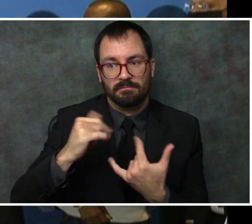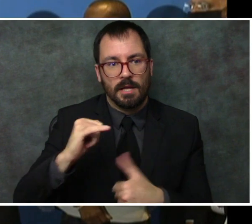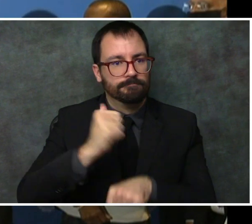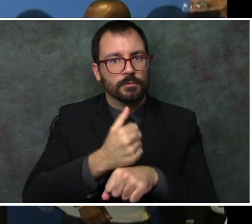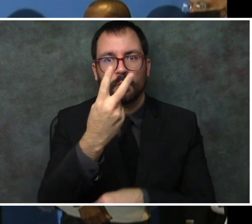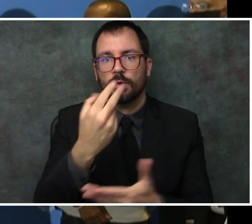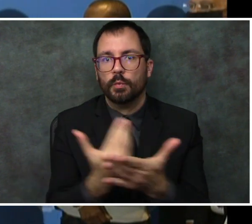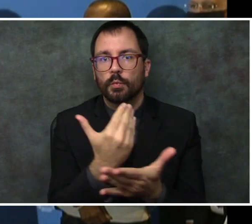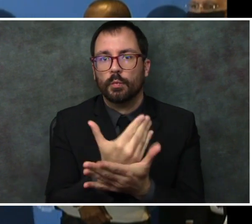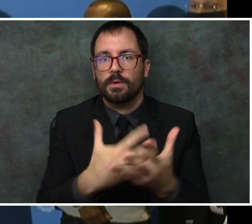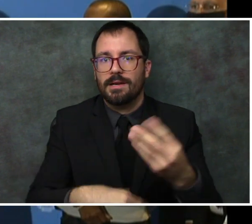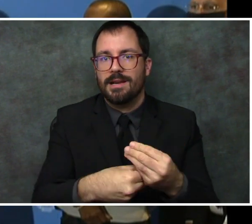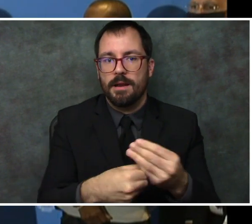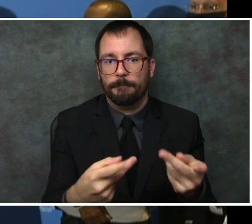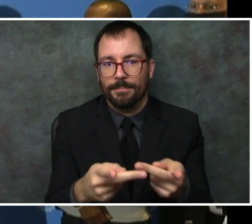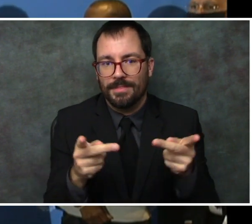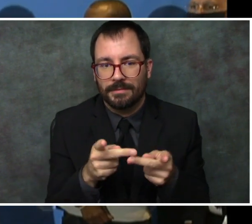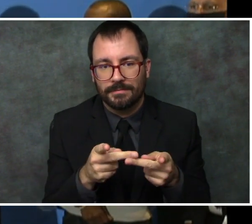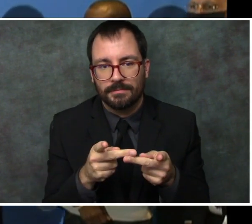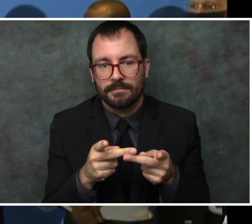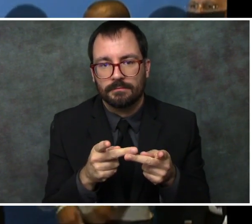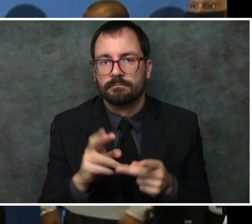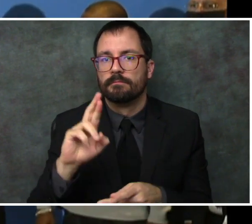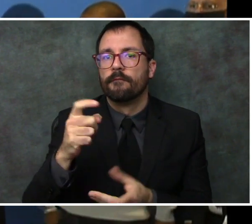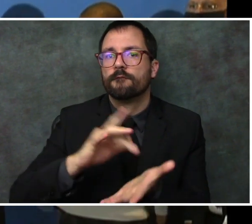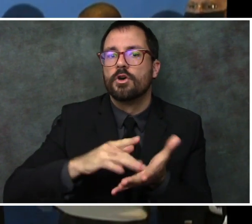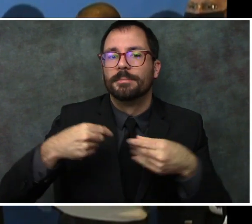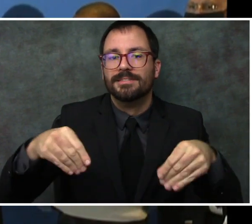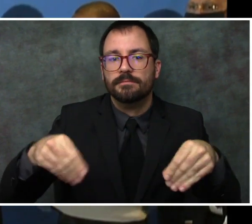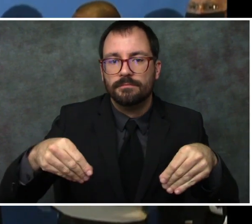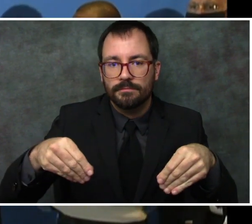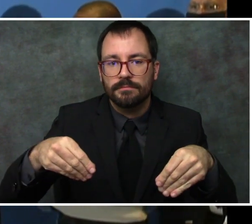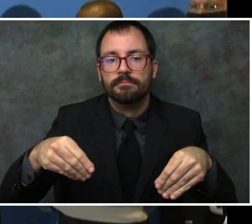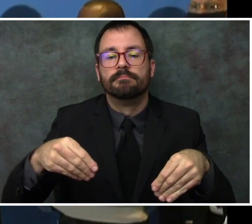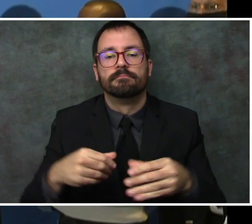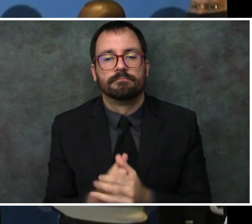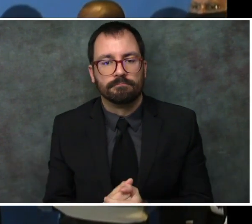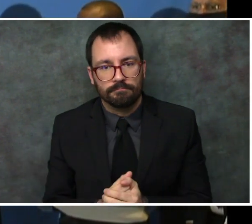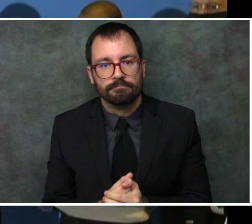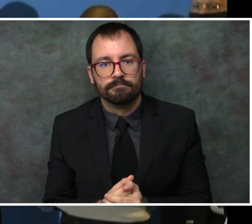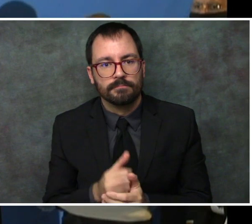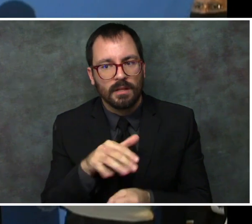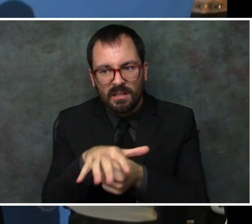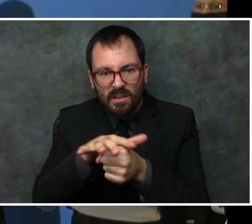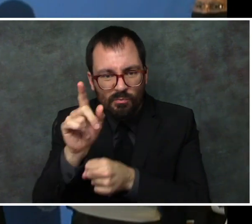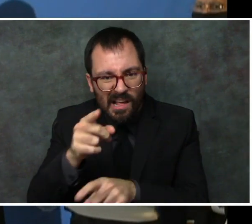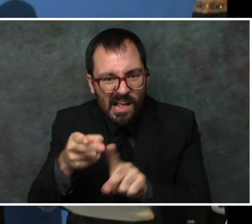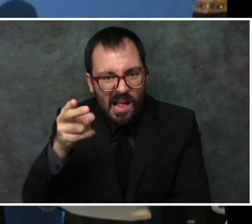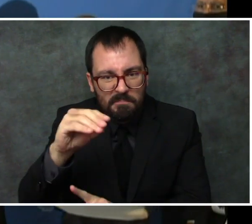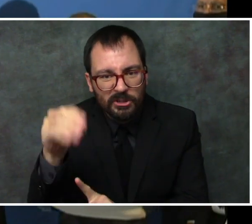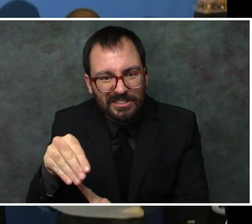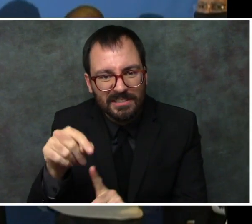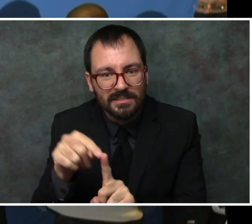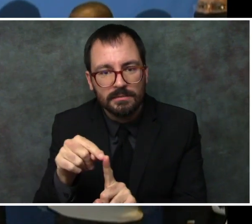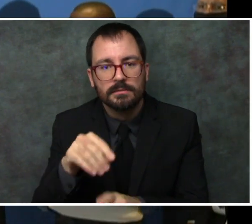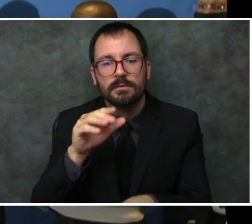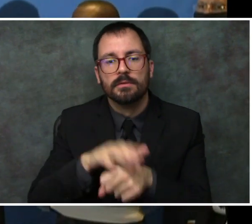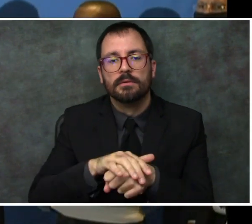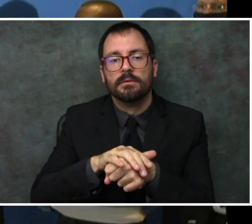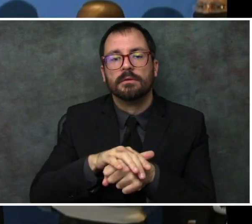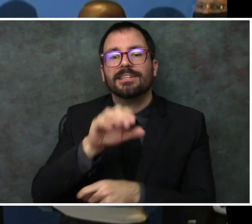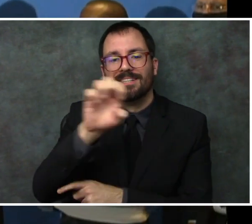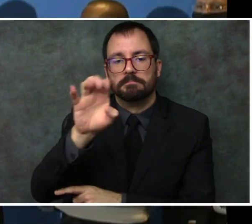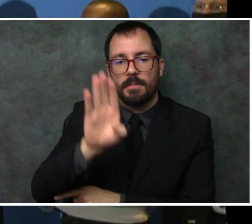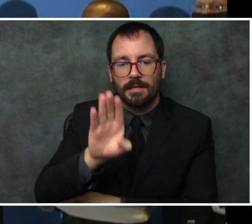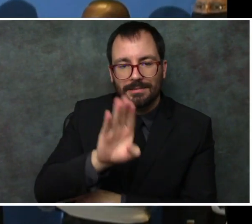rates. They are now testing at the pharmacies on Saratoga Street in East Boston and at Gallivan Boulevard in Dorchester. In